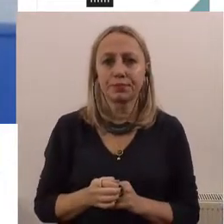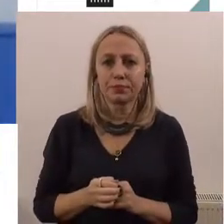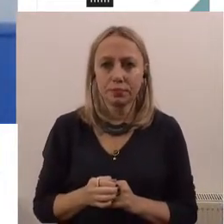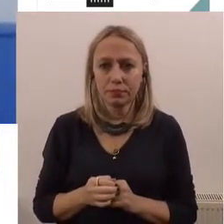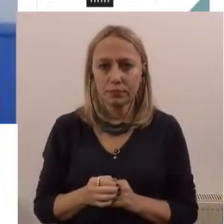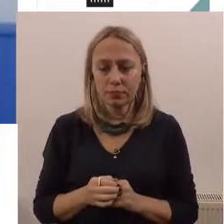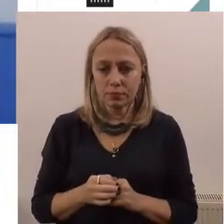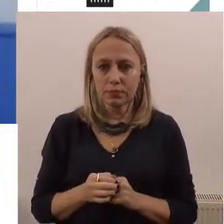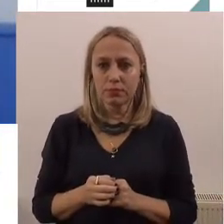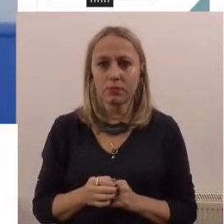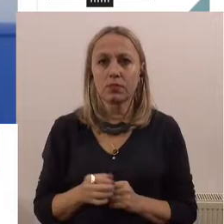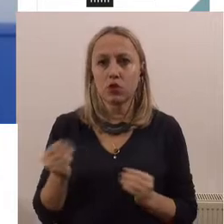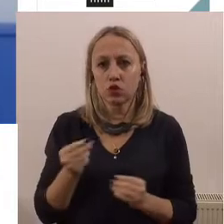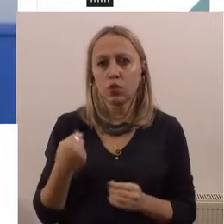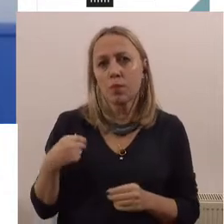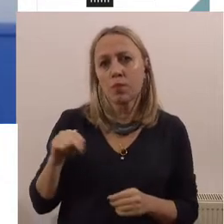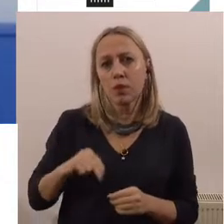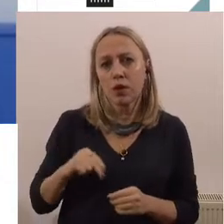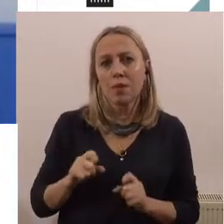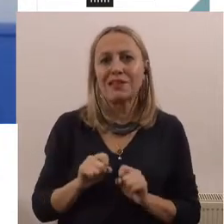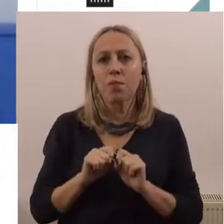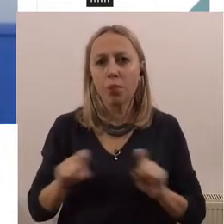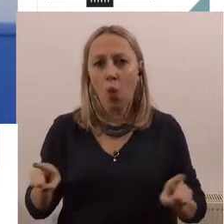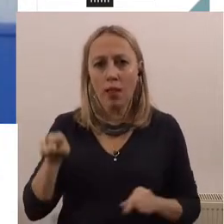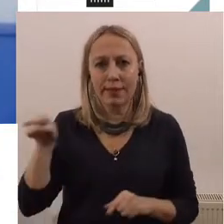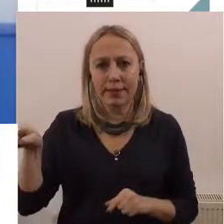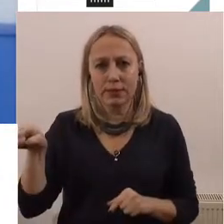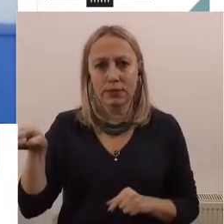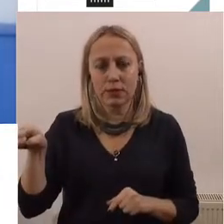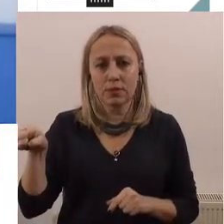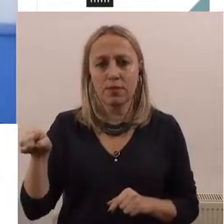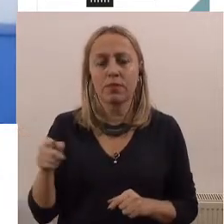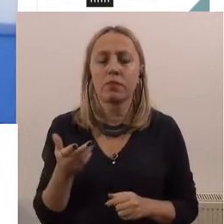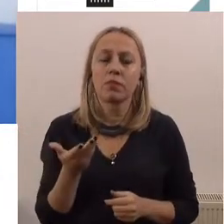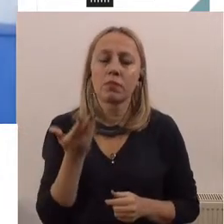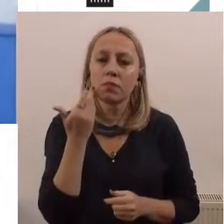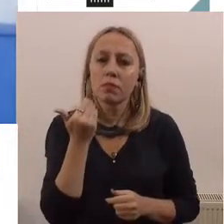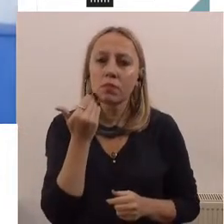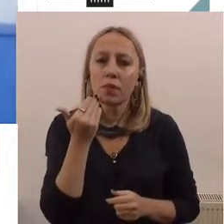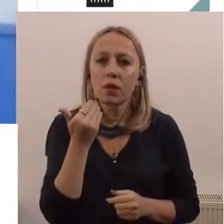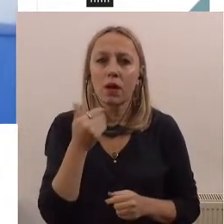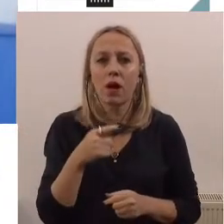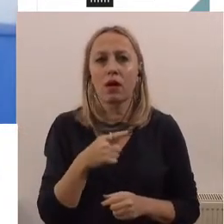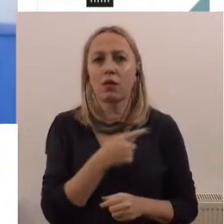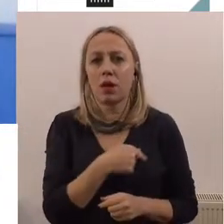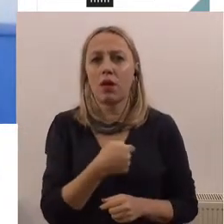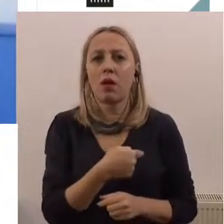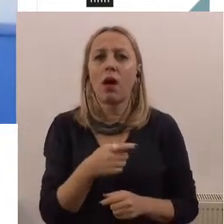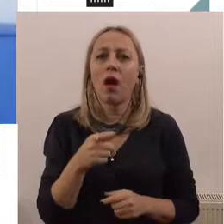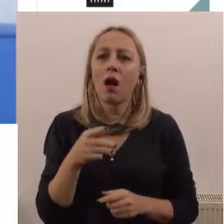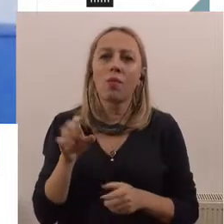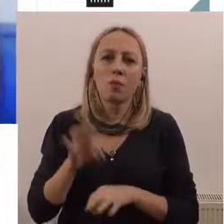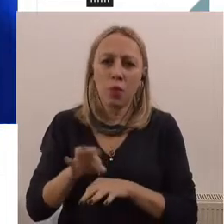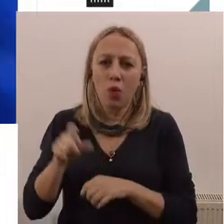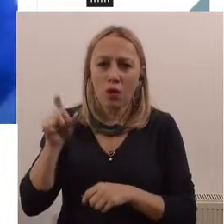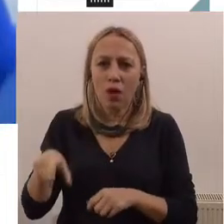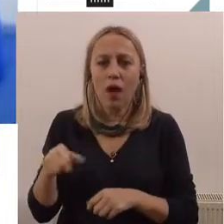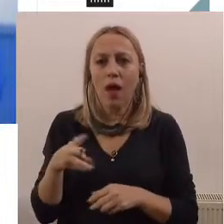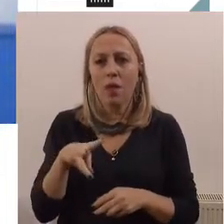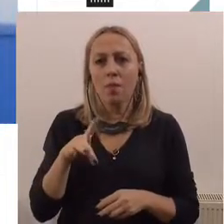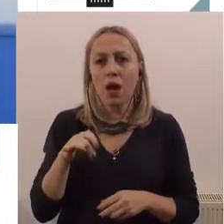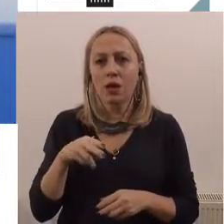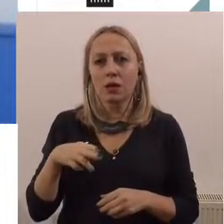But also, for example, we work together with hospitals. And when you are in an MRI scan, then